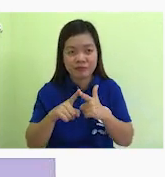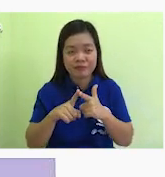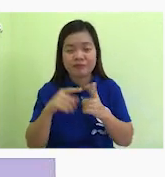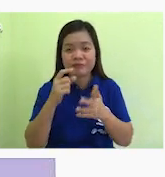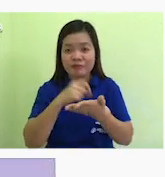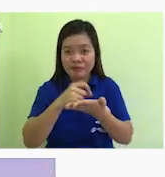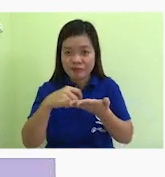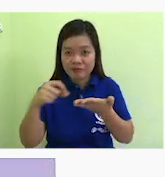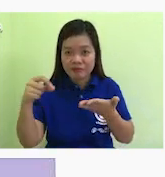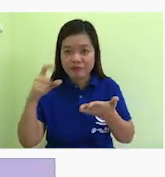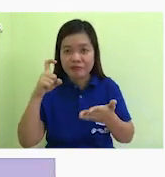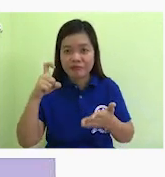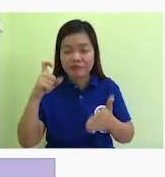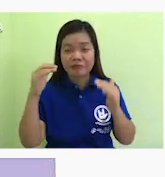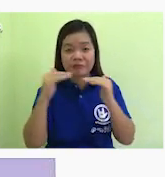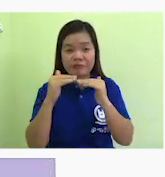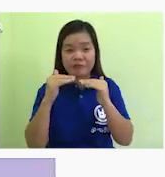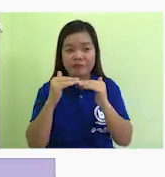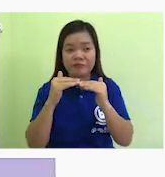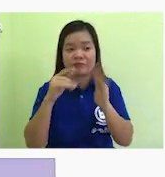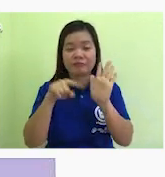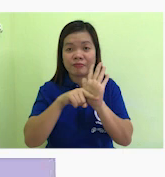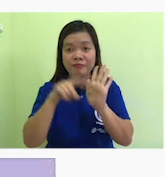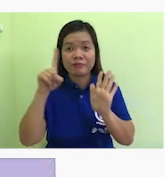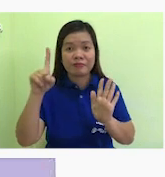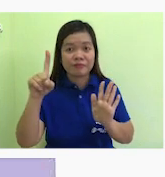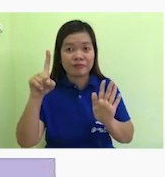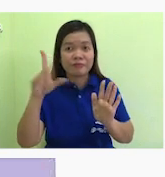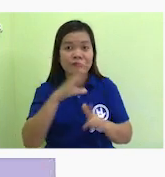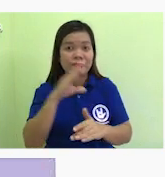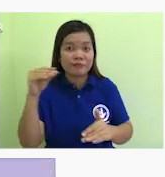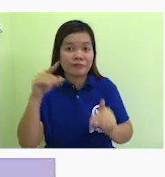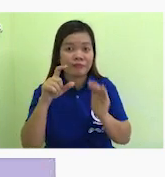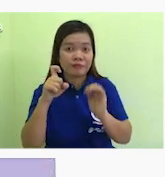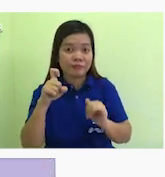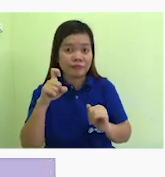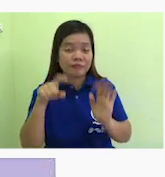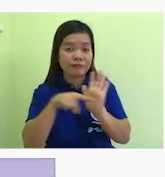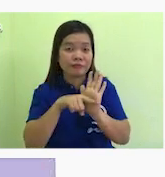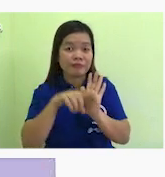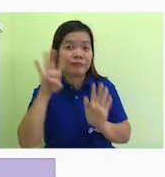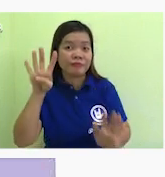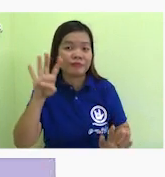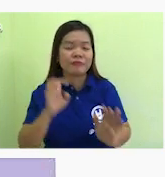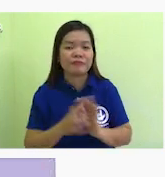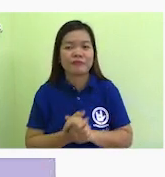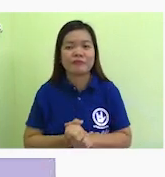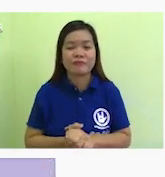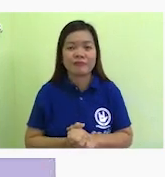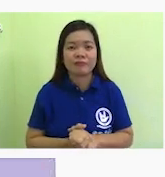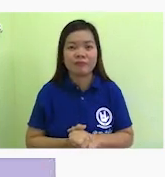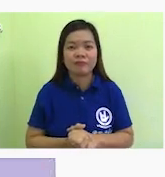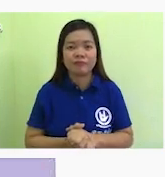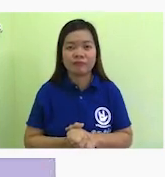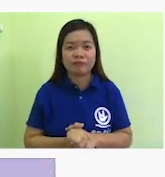Then, we may write x equals negative 1 and x equals 4.